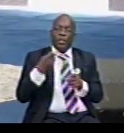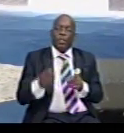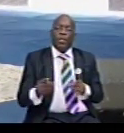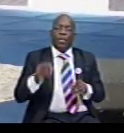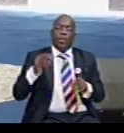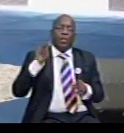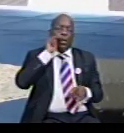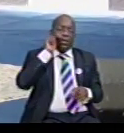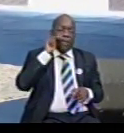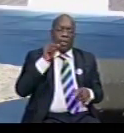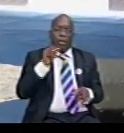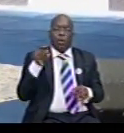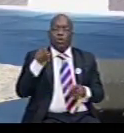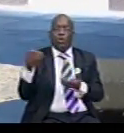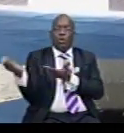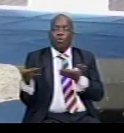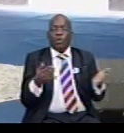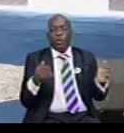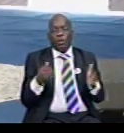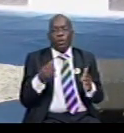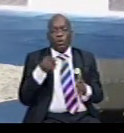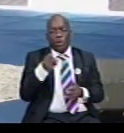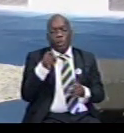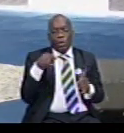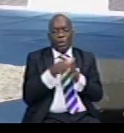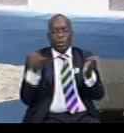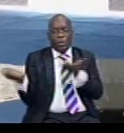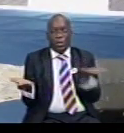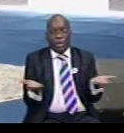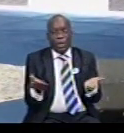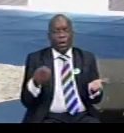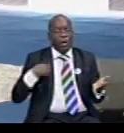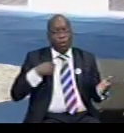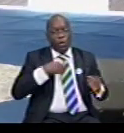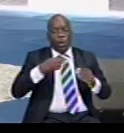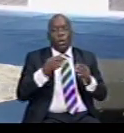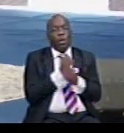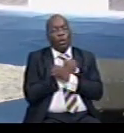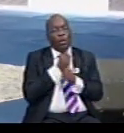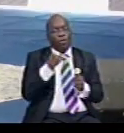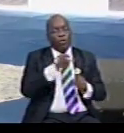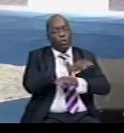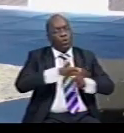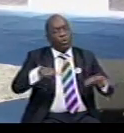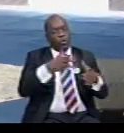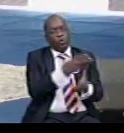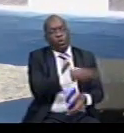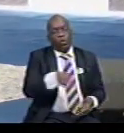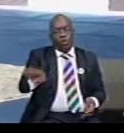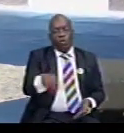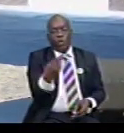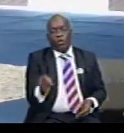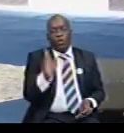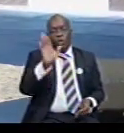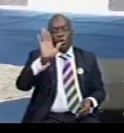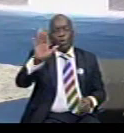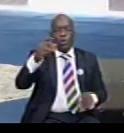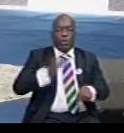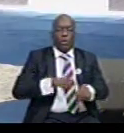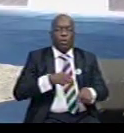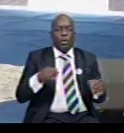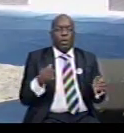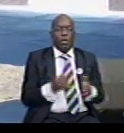here, we love you. We don't want you to waste your time. It will not